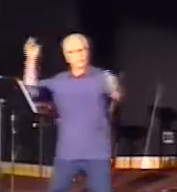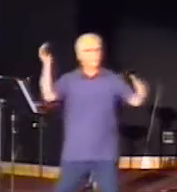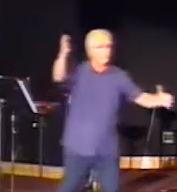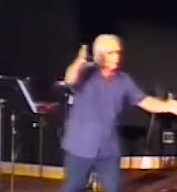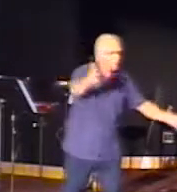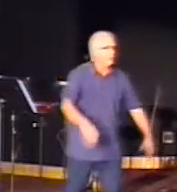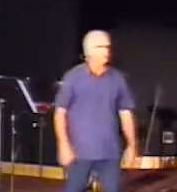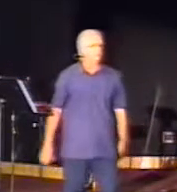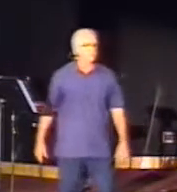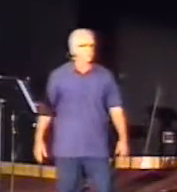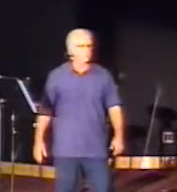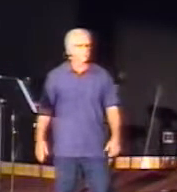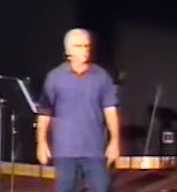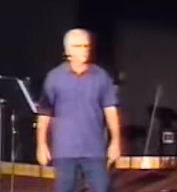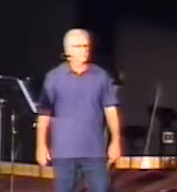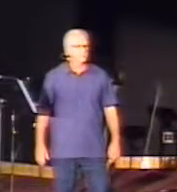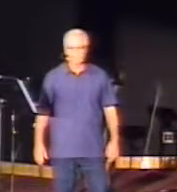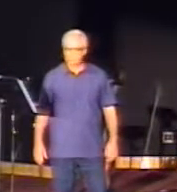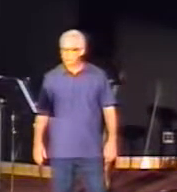car and kept on going.